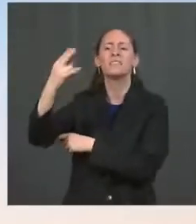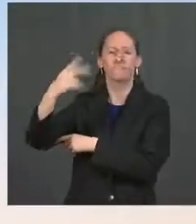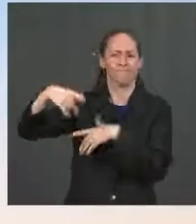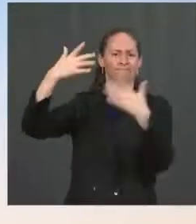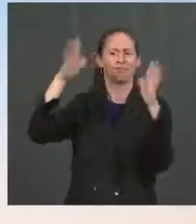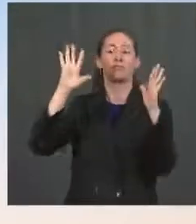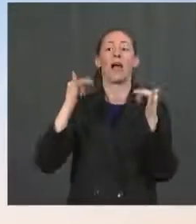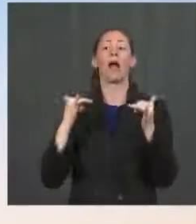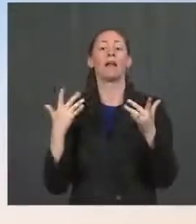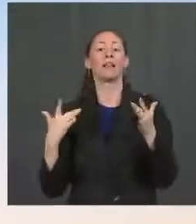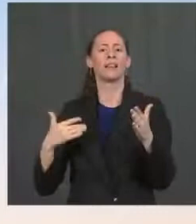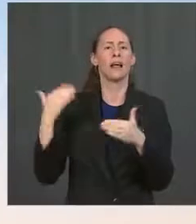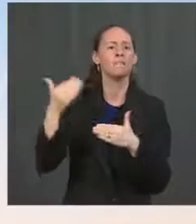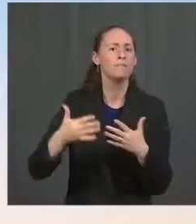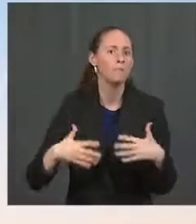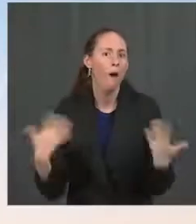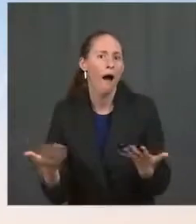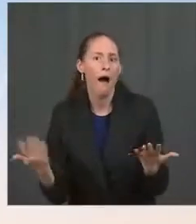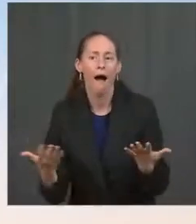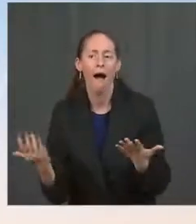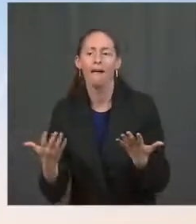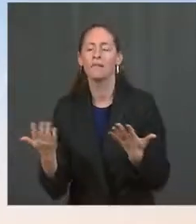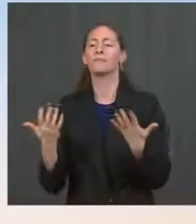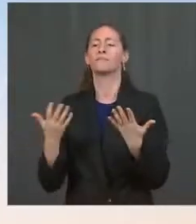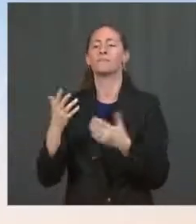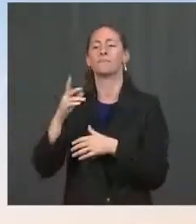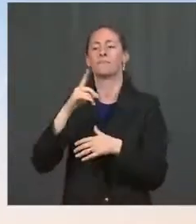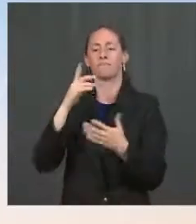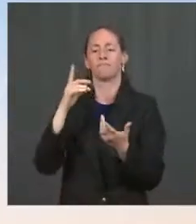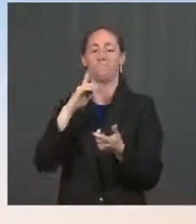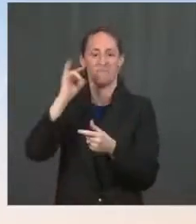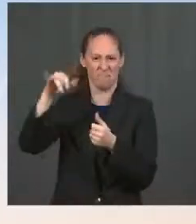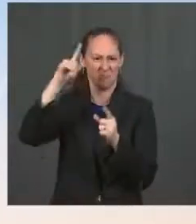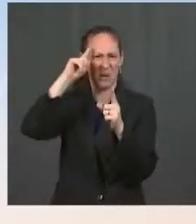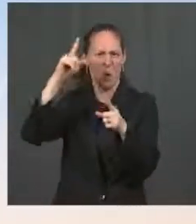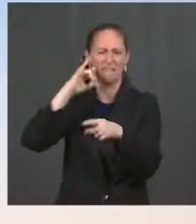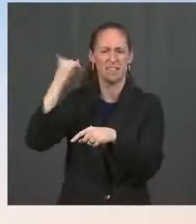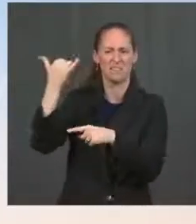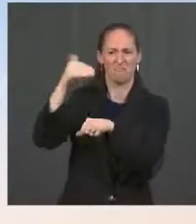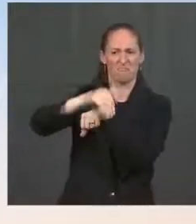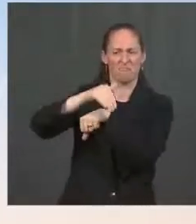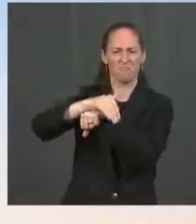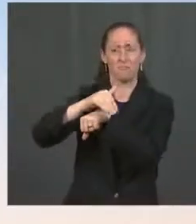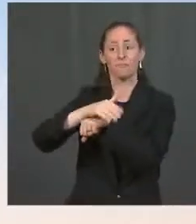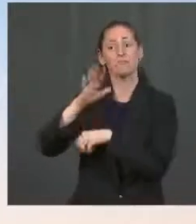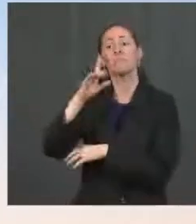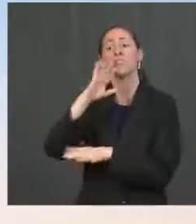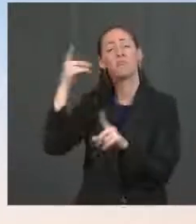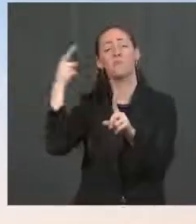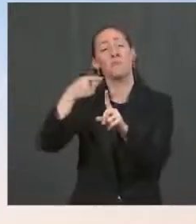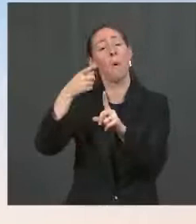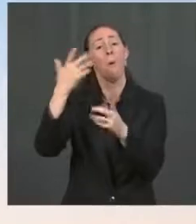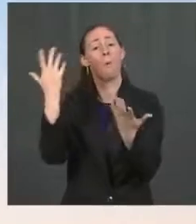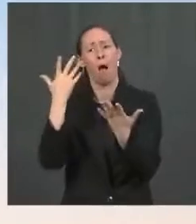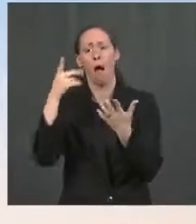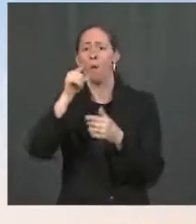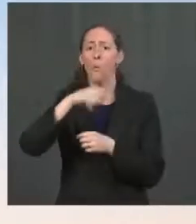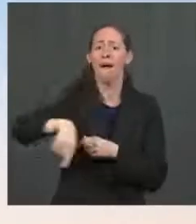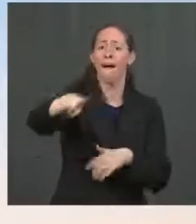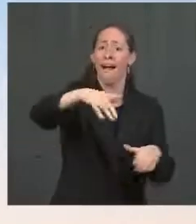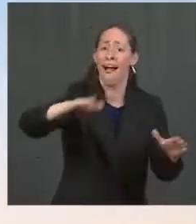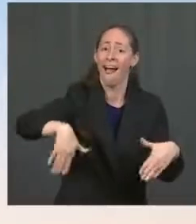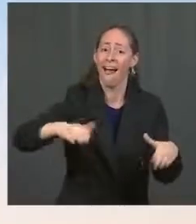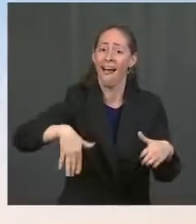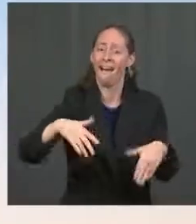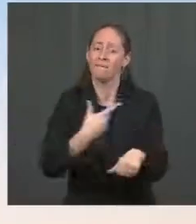process. But our overarching objective here is to reduce the number of unvaccinated Americans. There are, of course, 80 million unvaccinated Americans at this point in time.